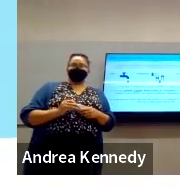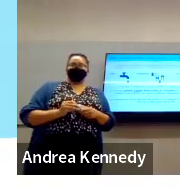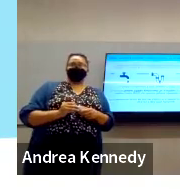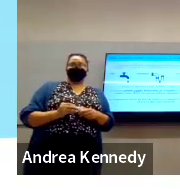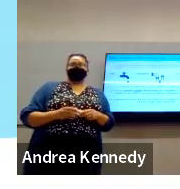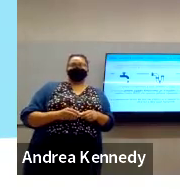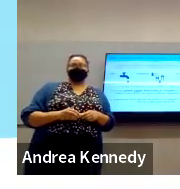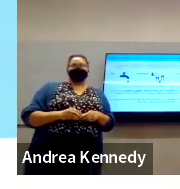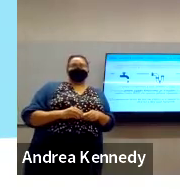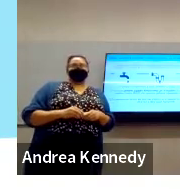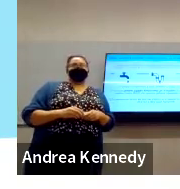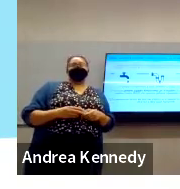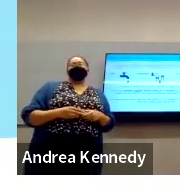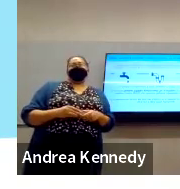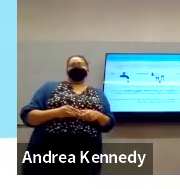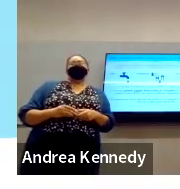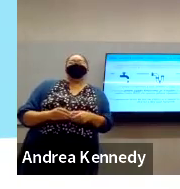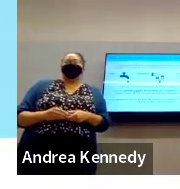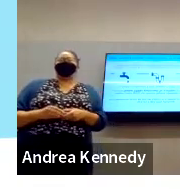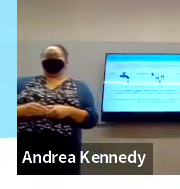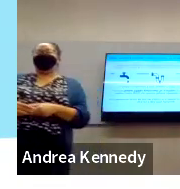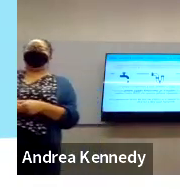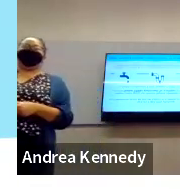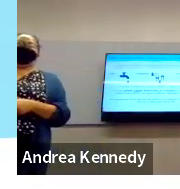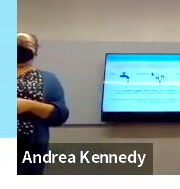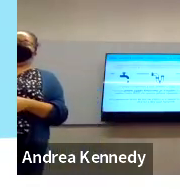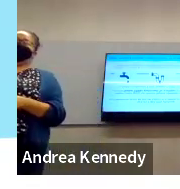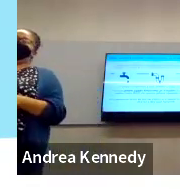for me, it's more confusing. Just Yeah.